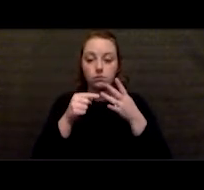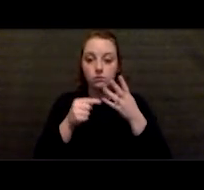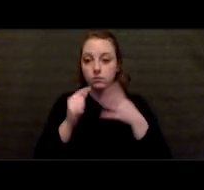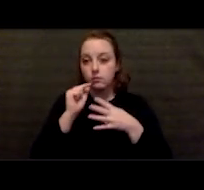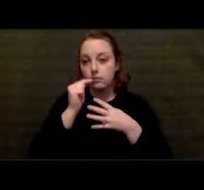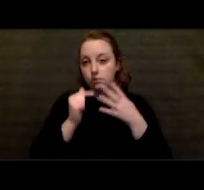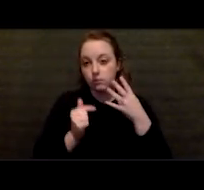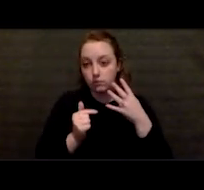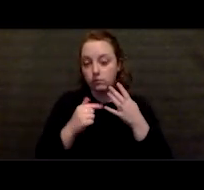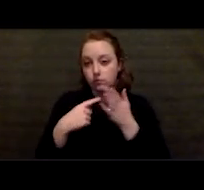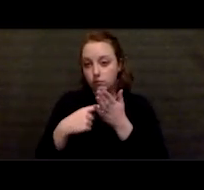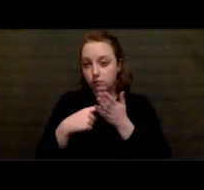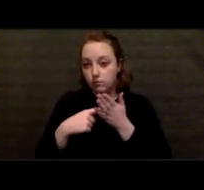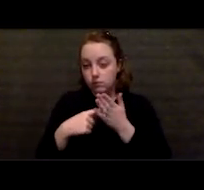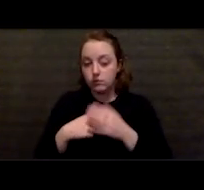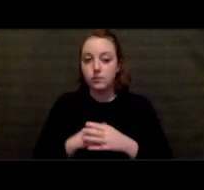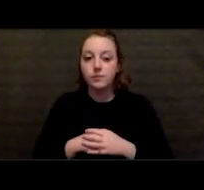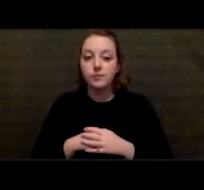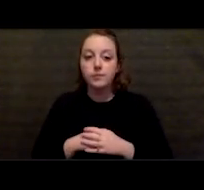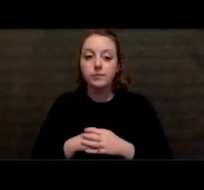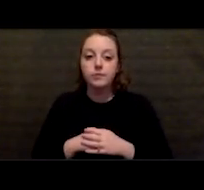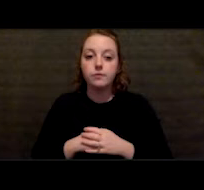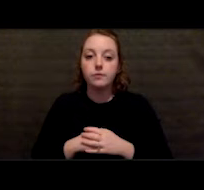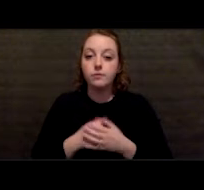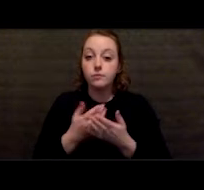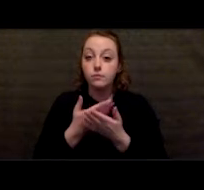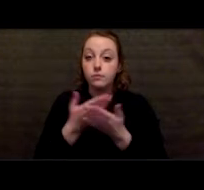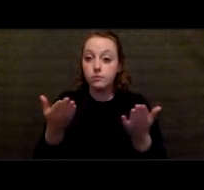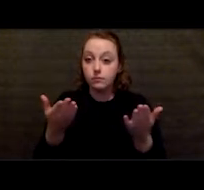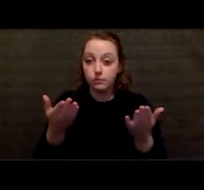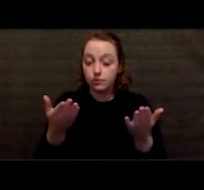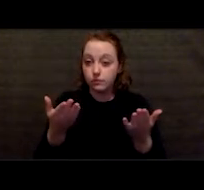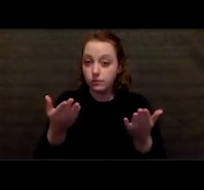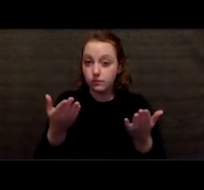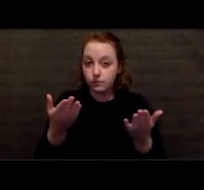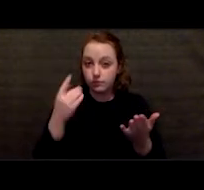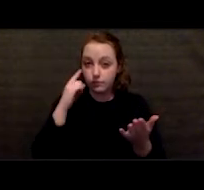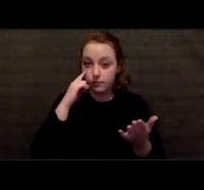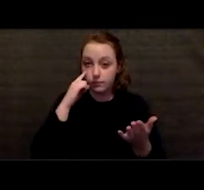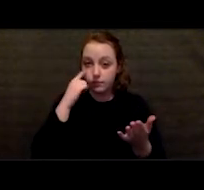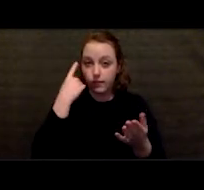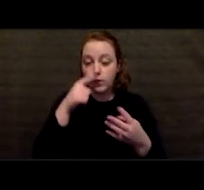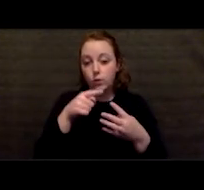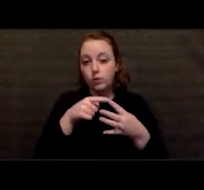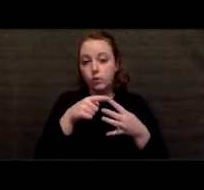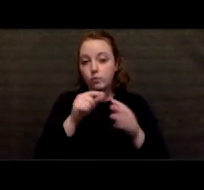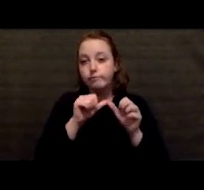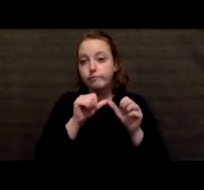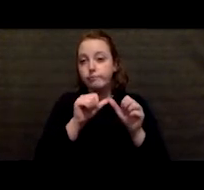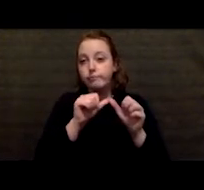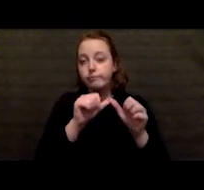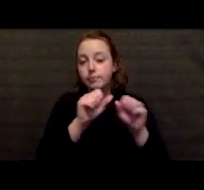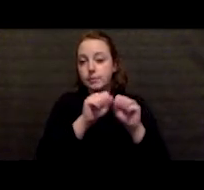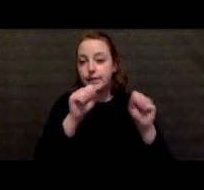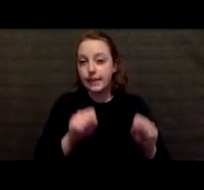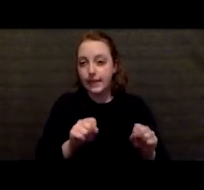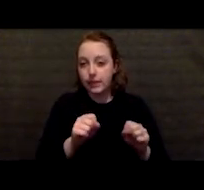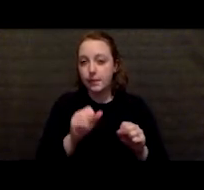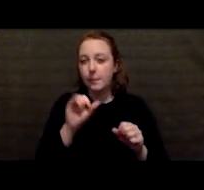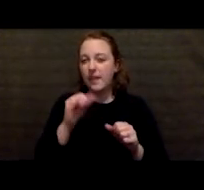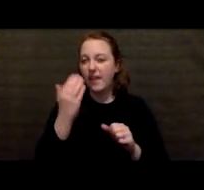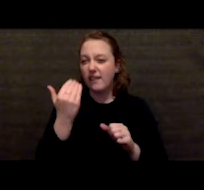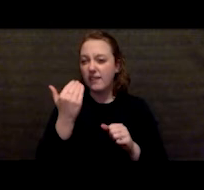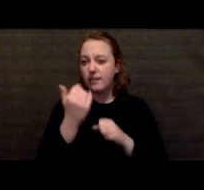them. So what are y'all's thoughts on maintaining the systems, that kind of plan over 15